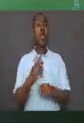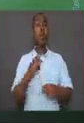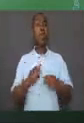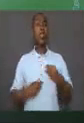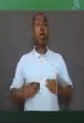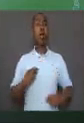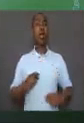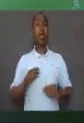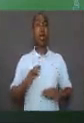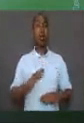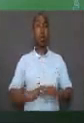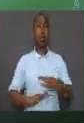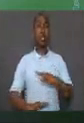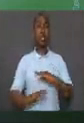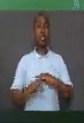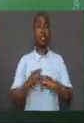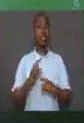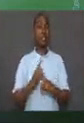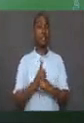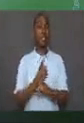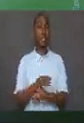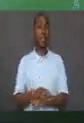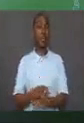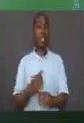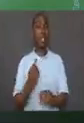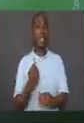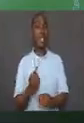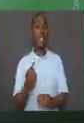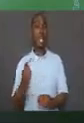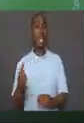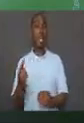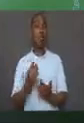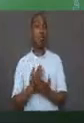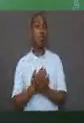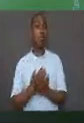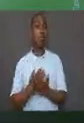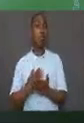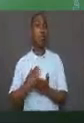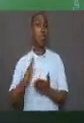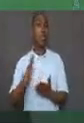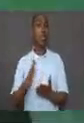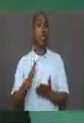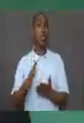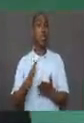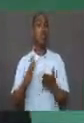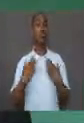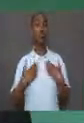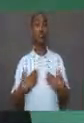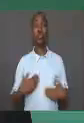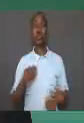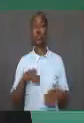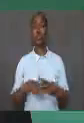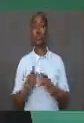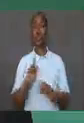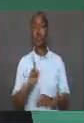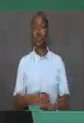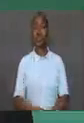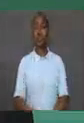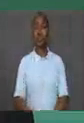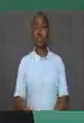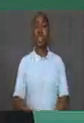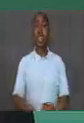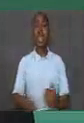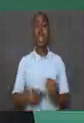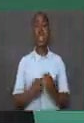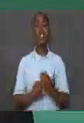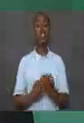processes, and each is excreted differently within the body. There are several